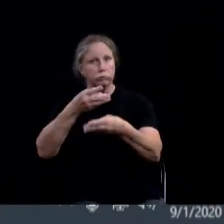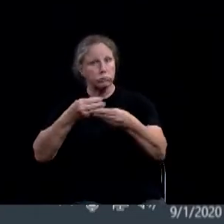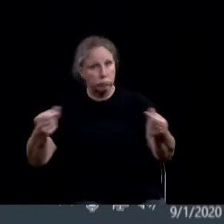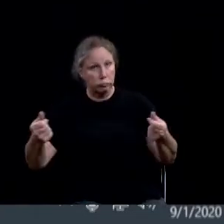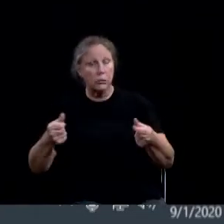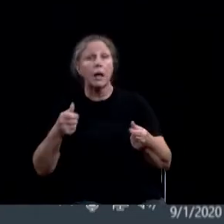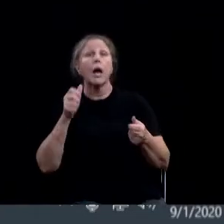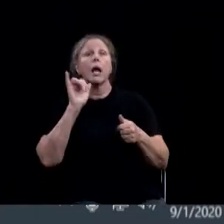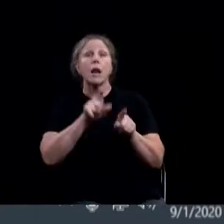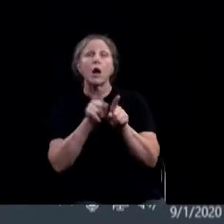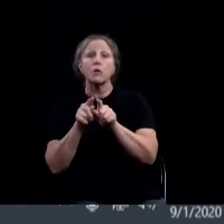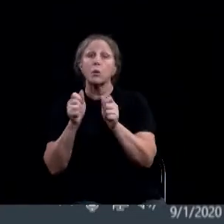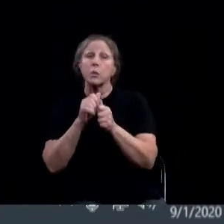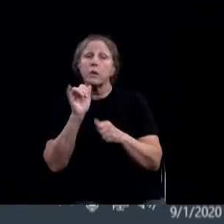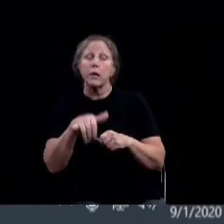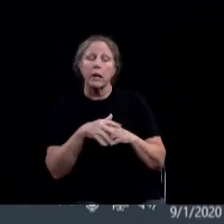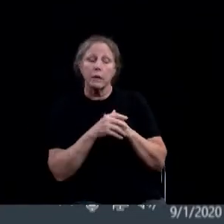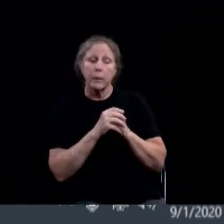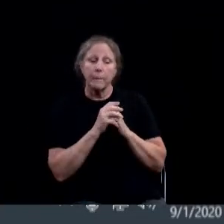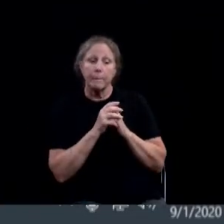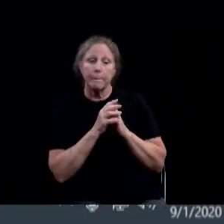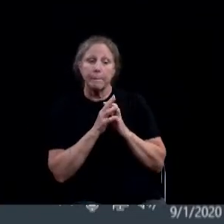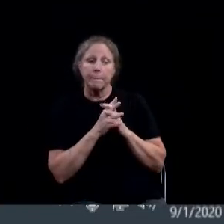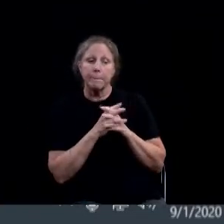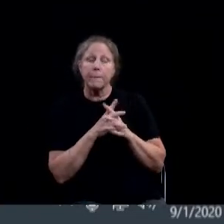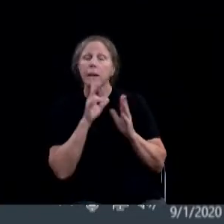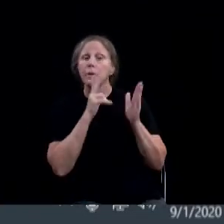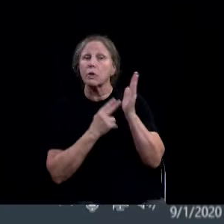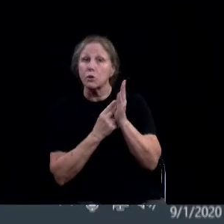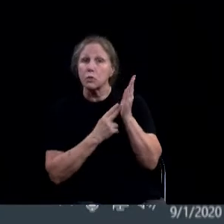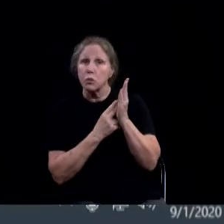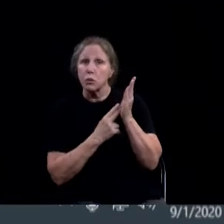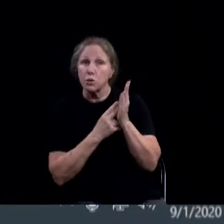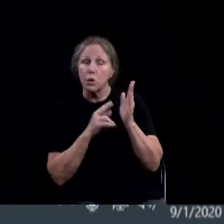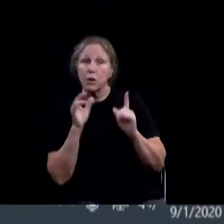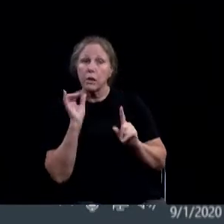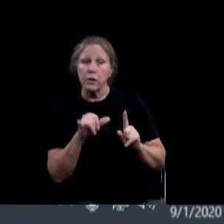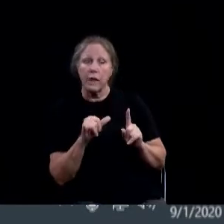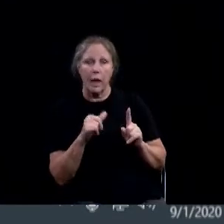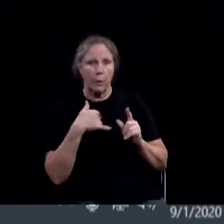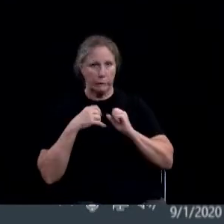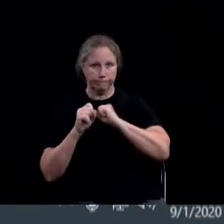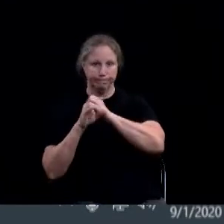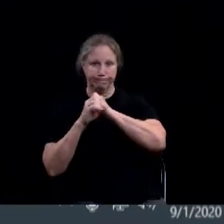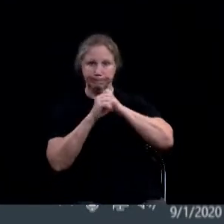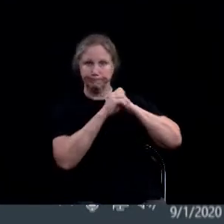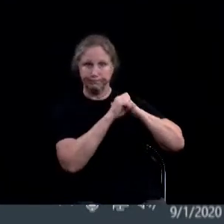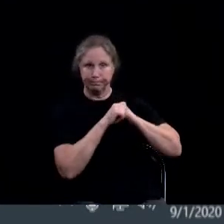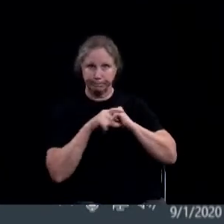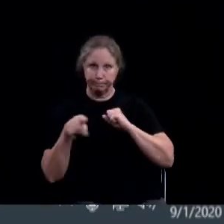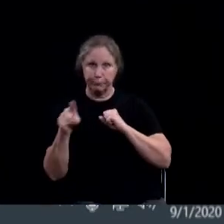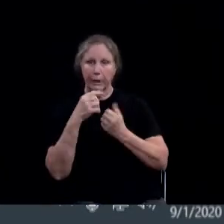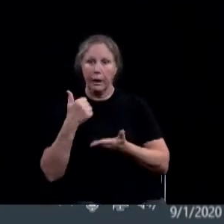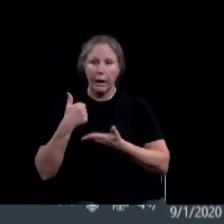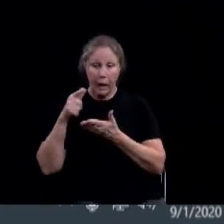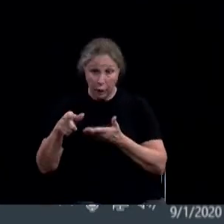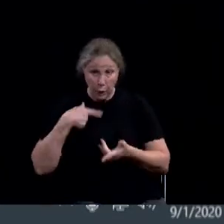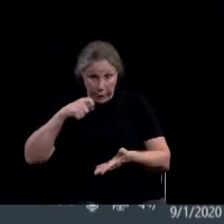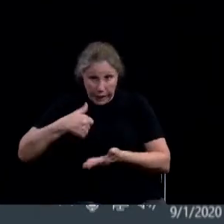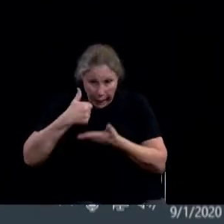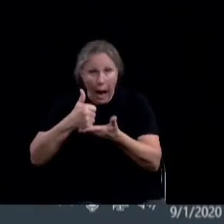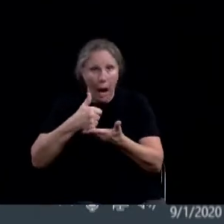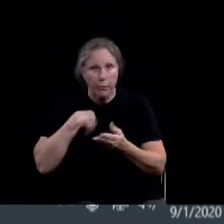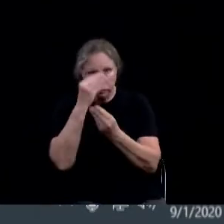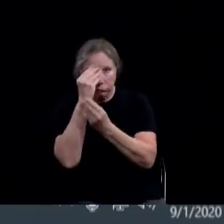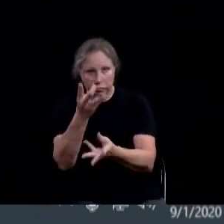need to make sure we're doing a really good job of marketing assistance programs that we have as a city and with our partnerships to these people with